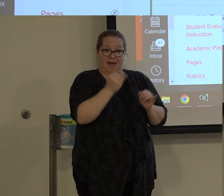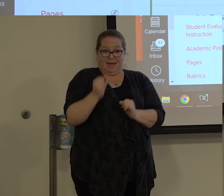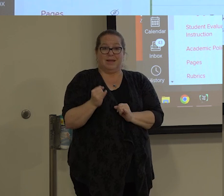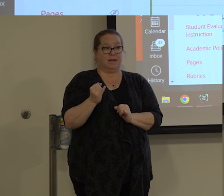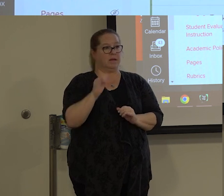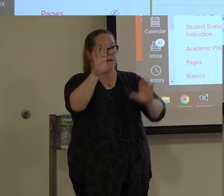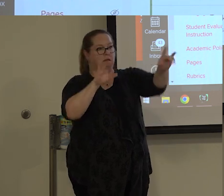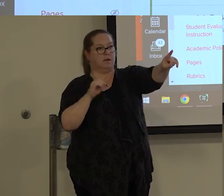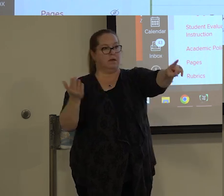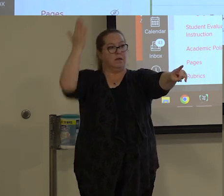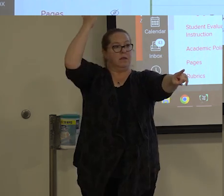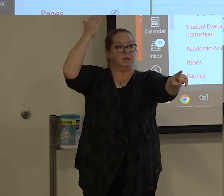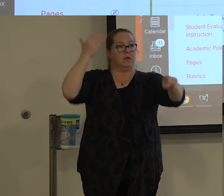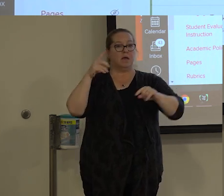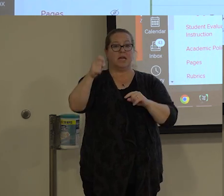talking to somebody, oh, yes.